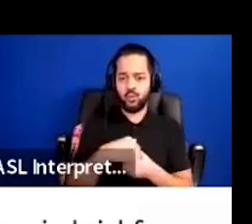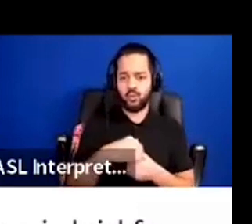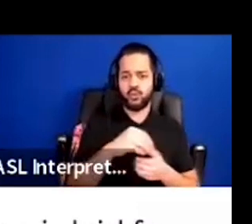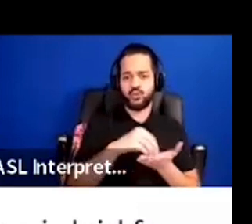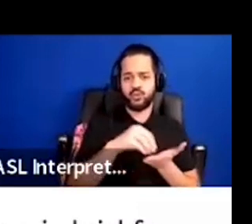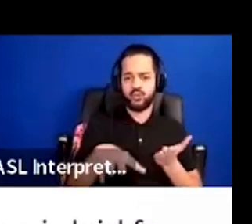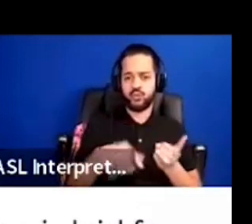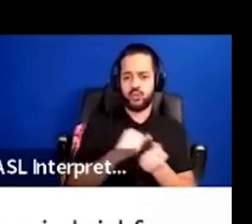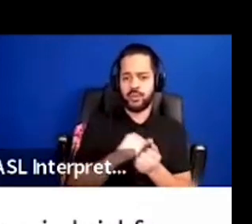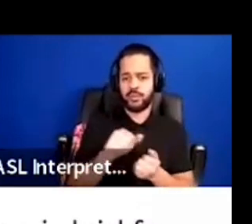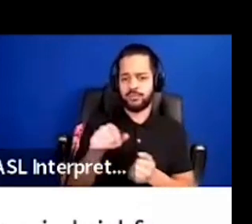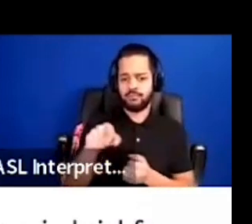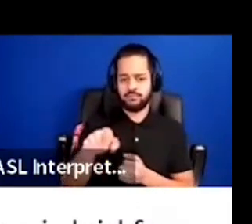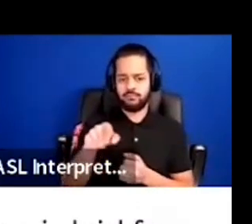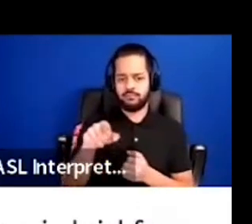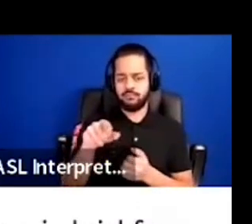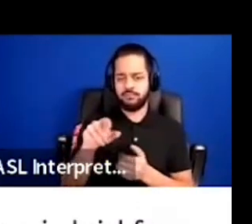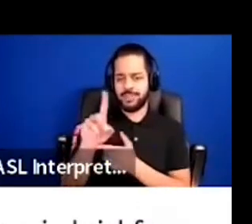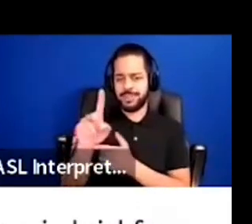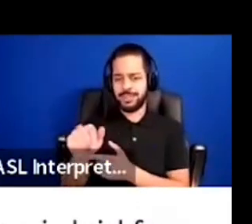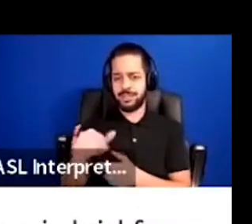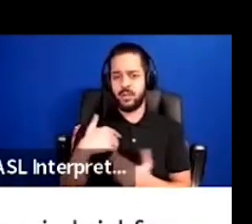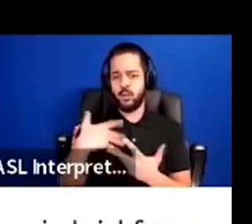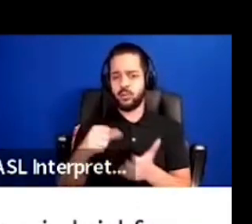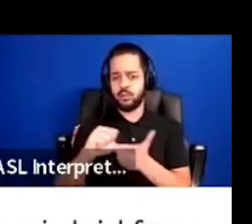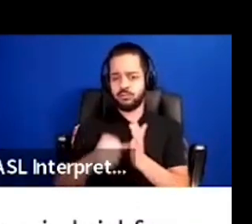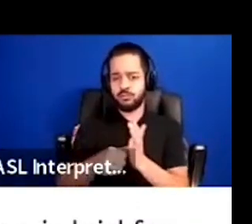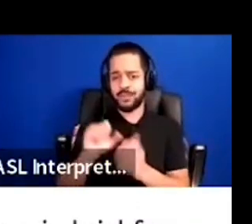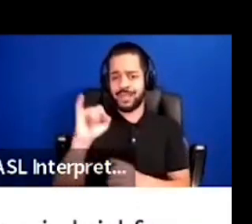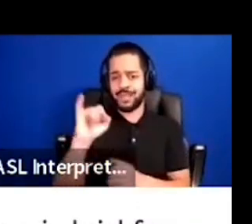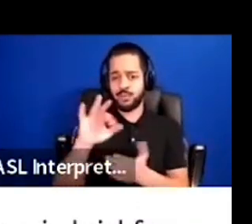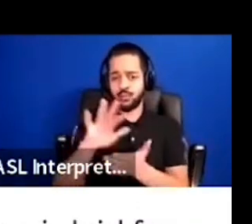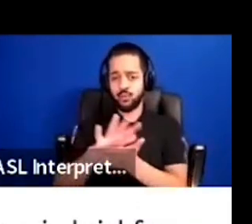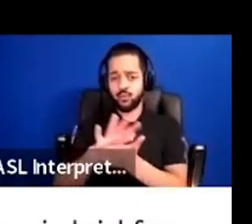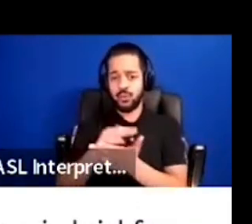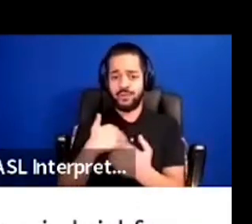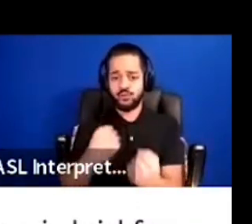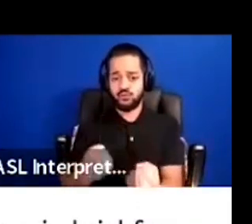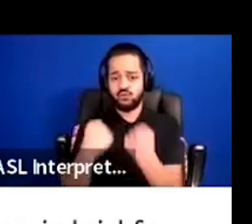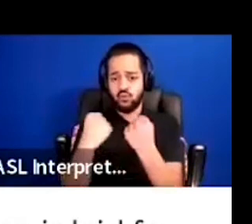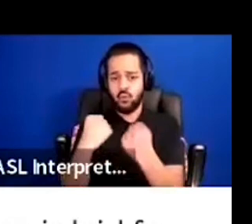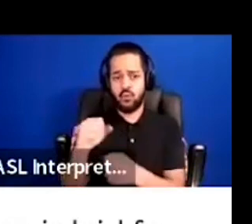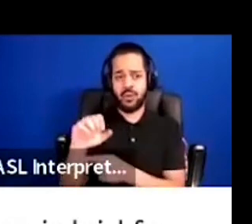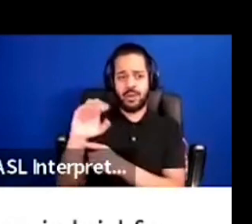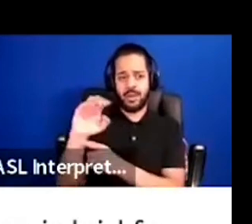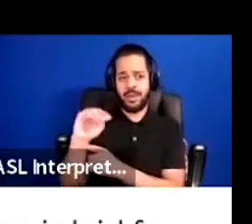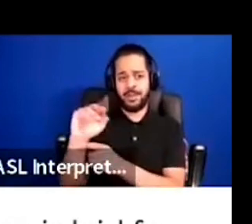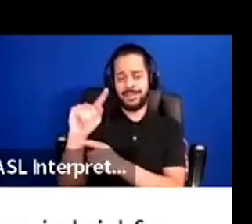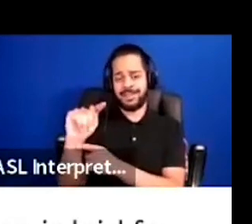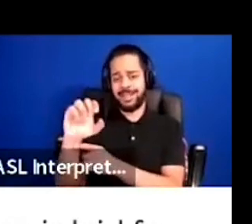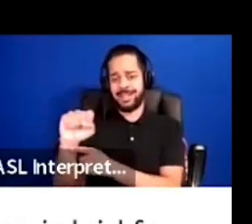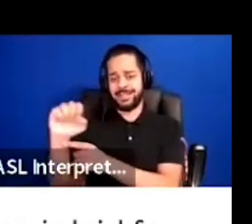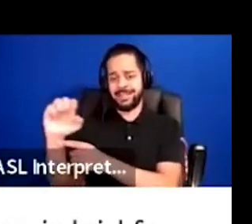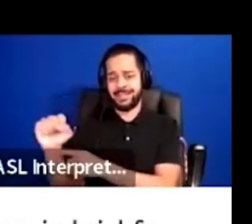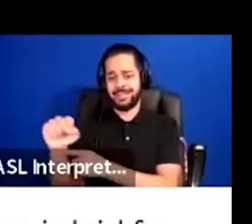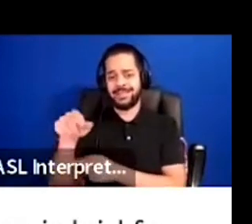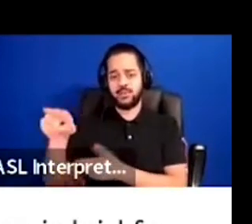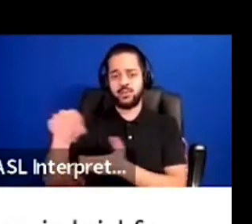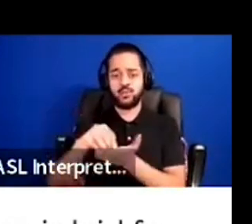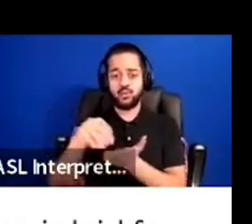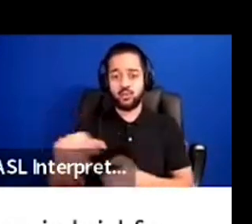just want to repeat that when schools do have a strong multi-tiered system of supports, our students do better, and that helps